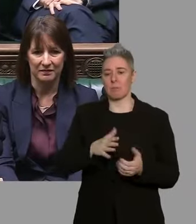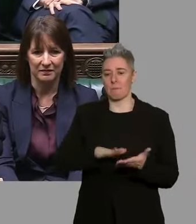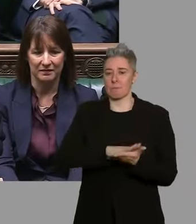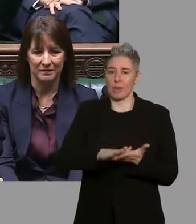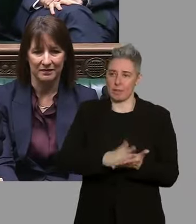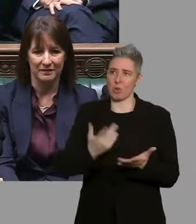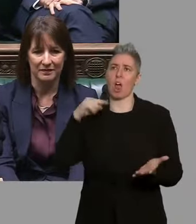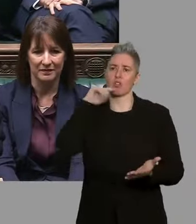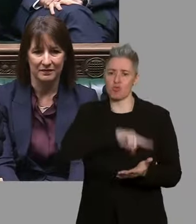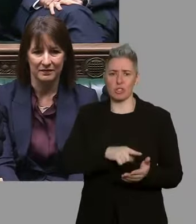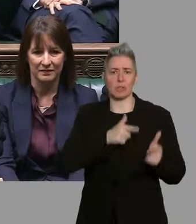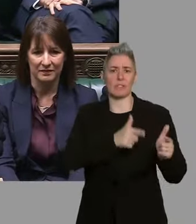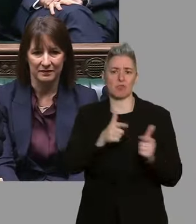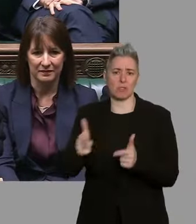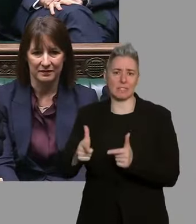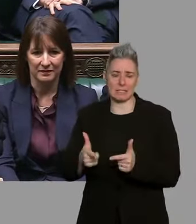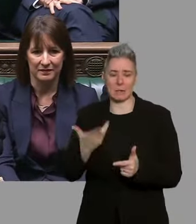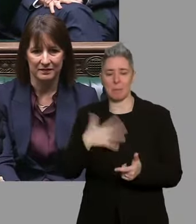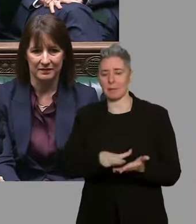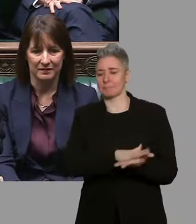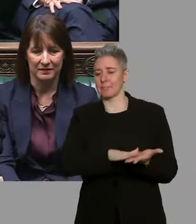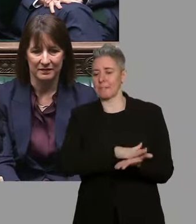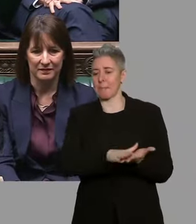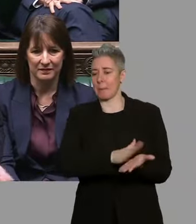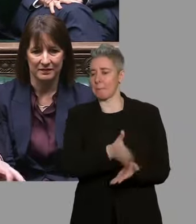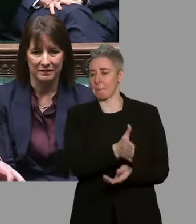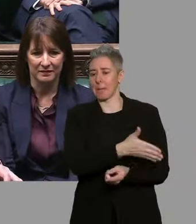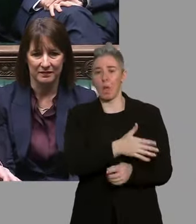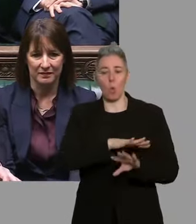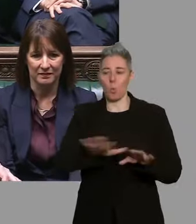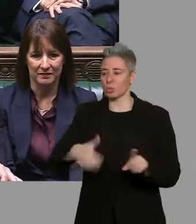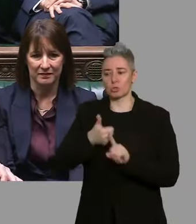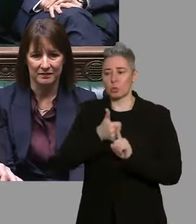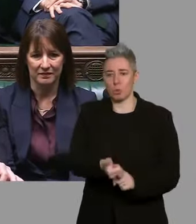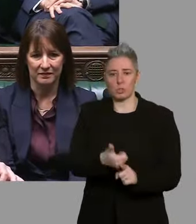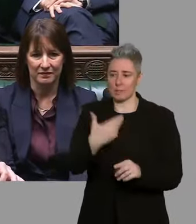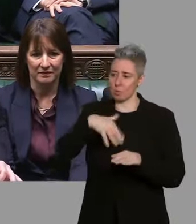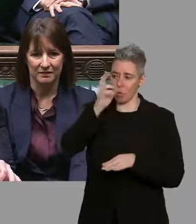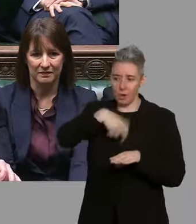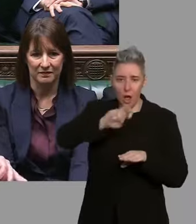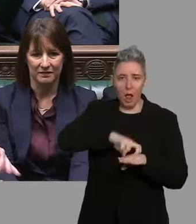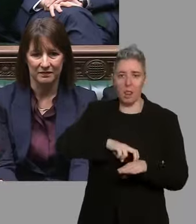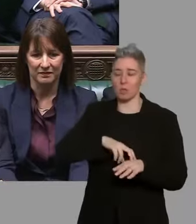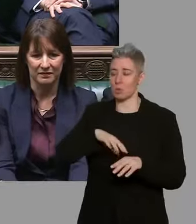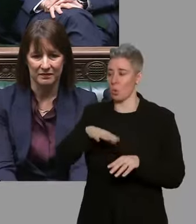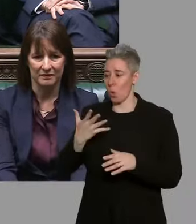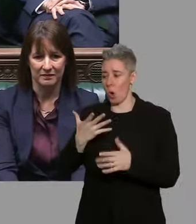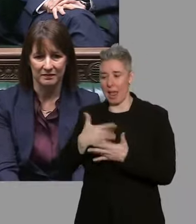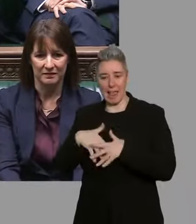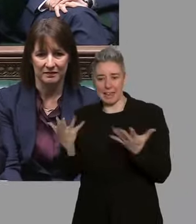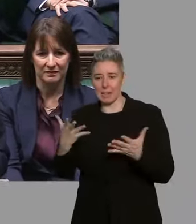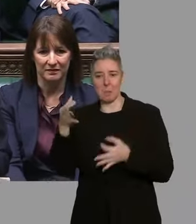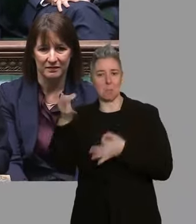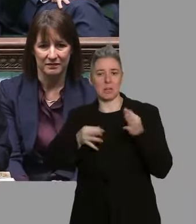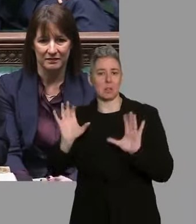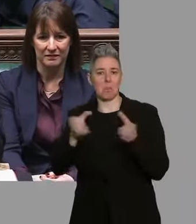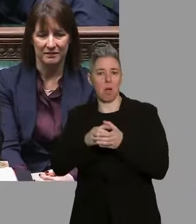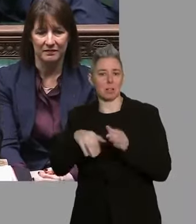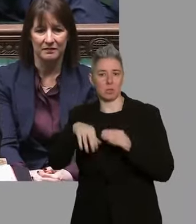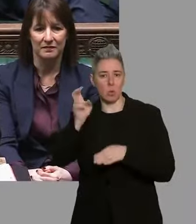Ireland, nor, I believe, by any of the political parties in Northern Ireland. The court found it unlawful. We will put in